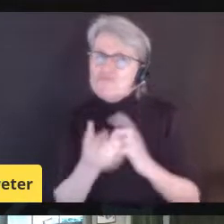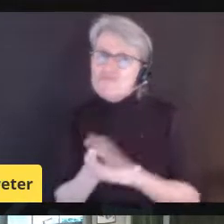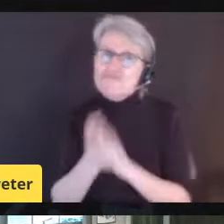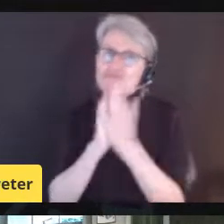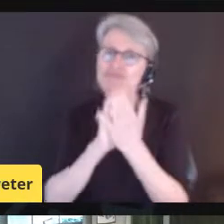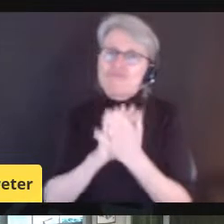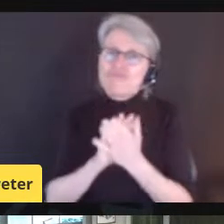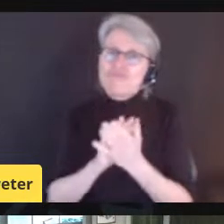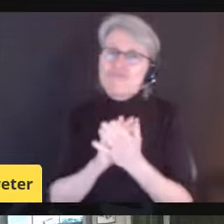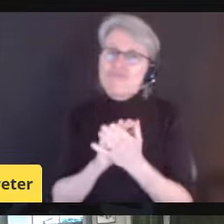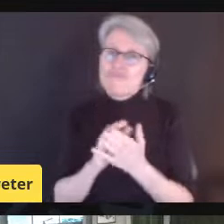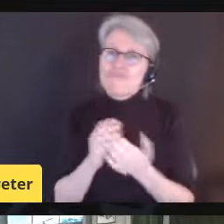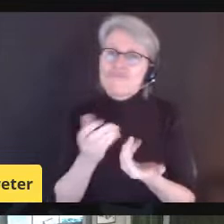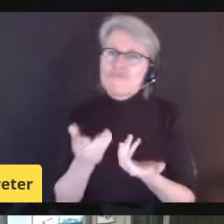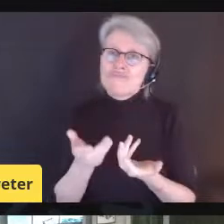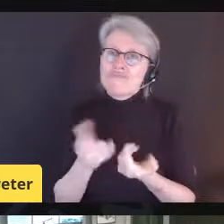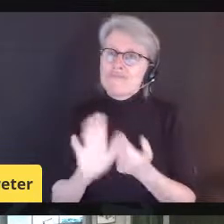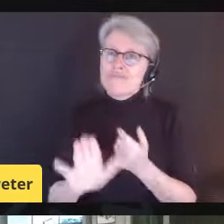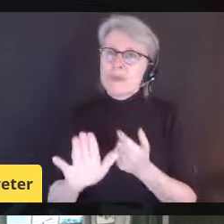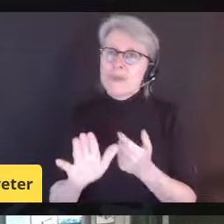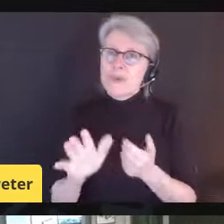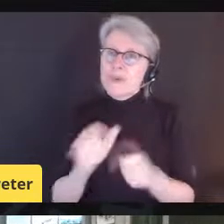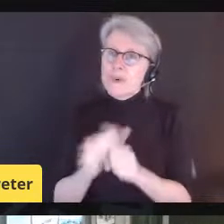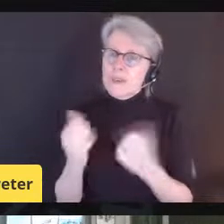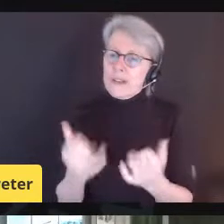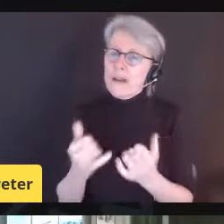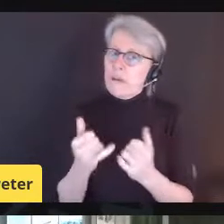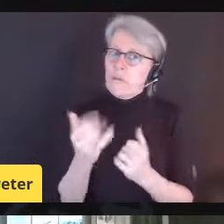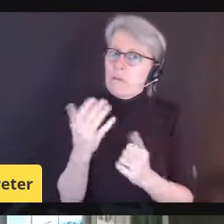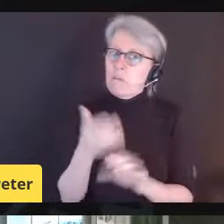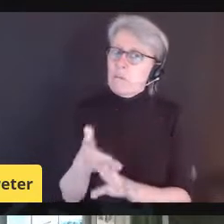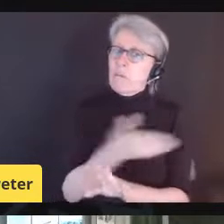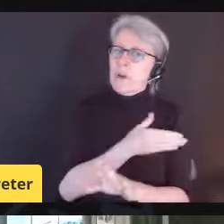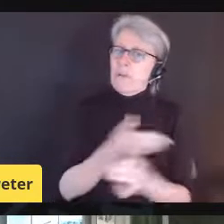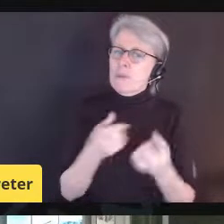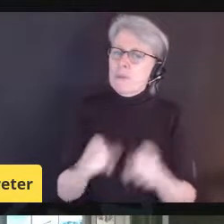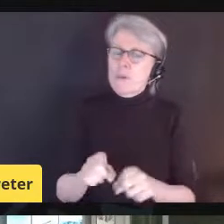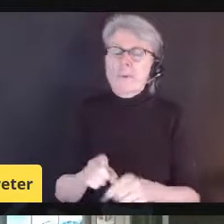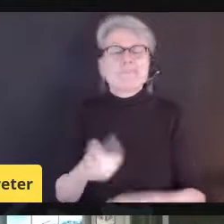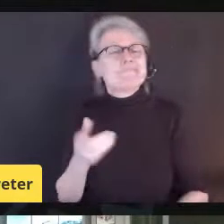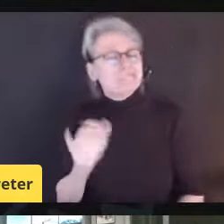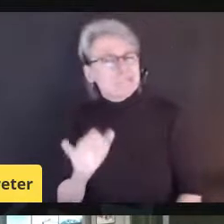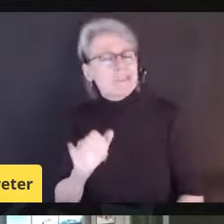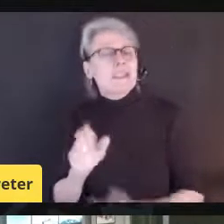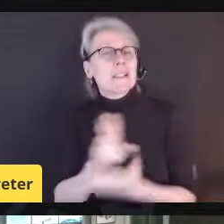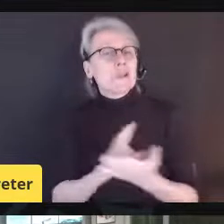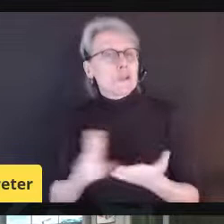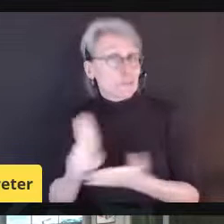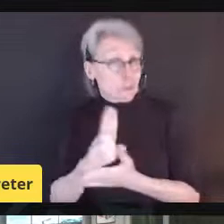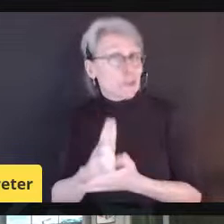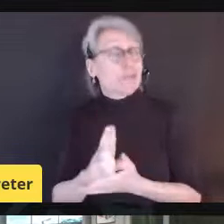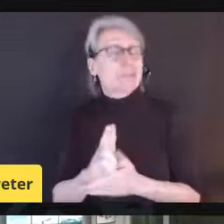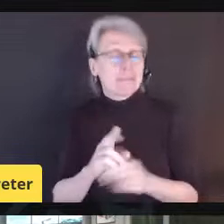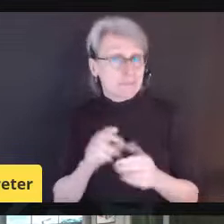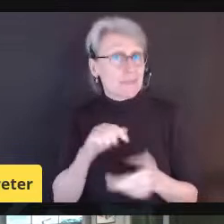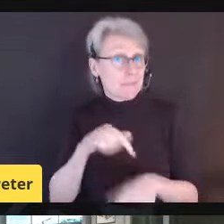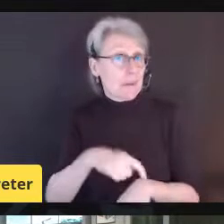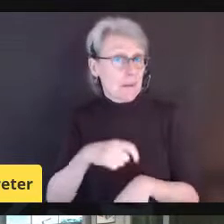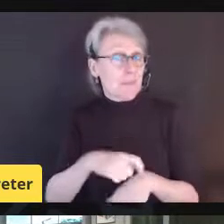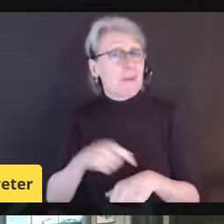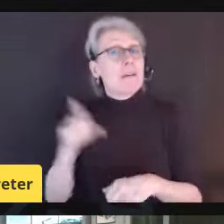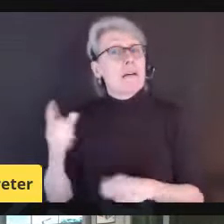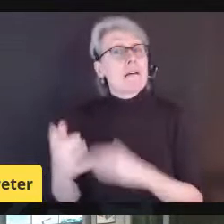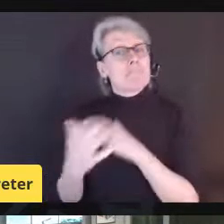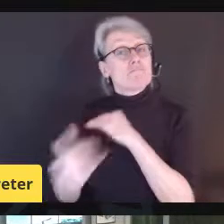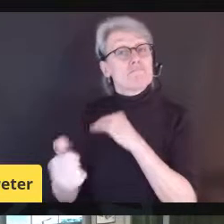in throughout your journey? It was really in university. I got an opportunity to be part of an archaeology